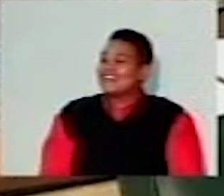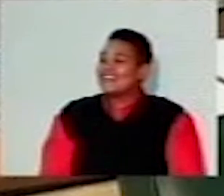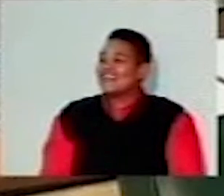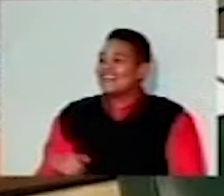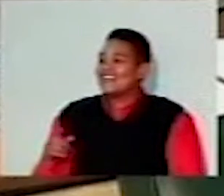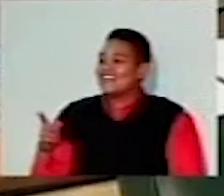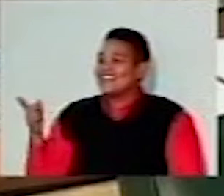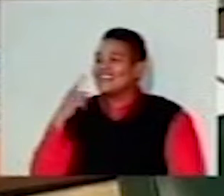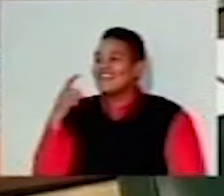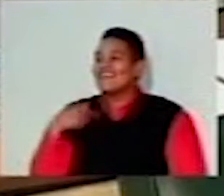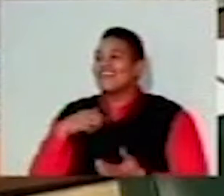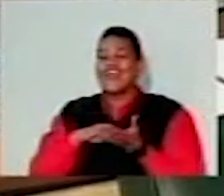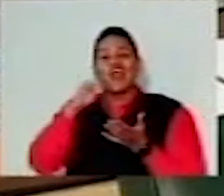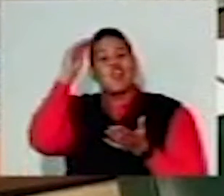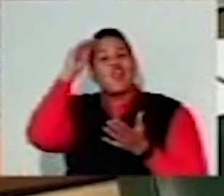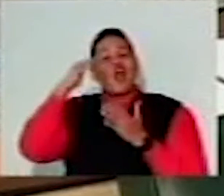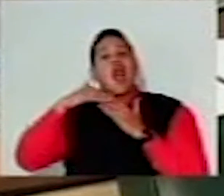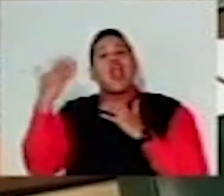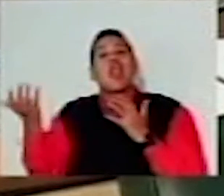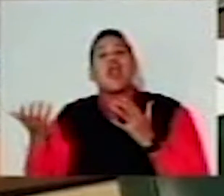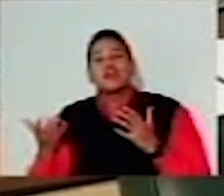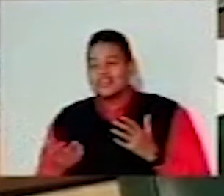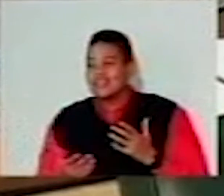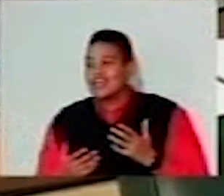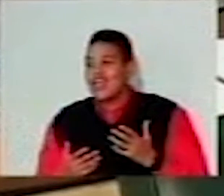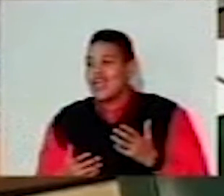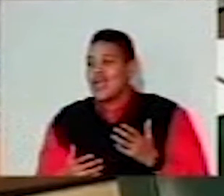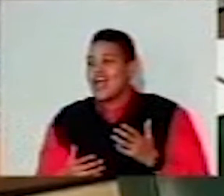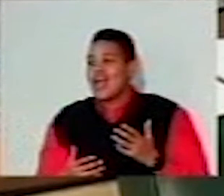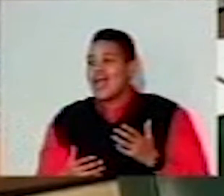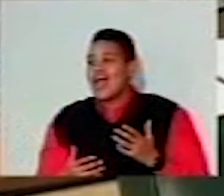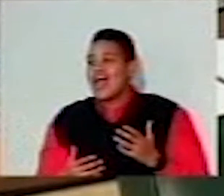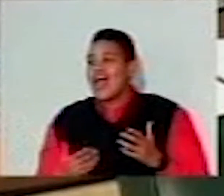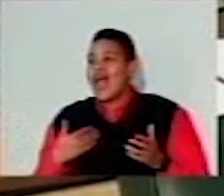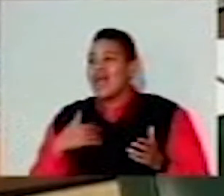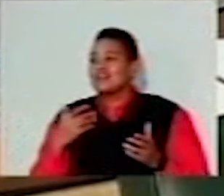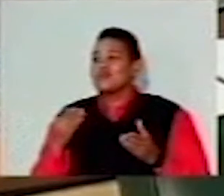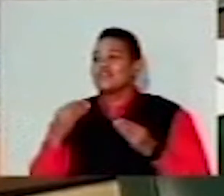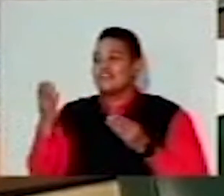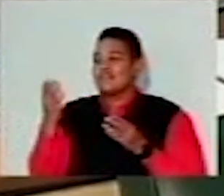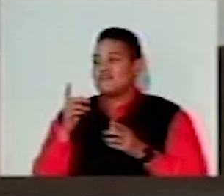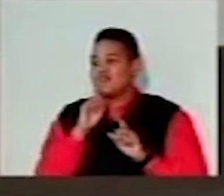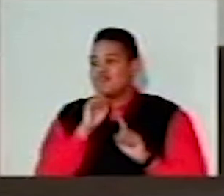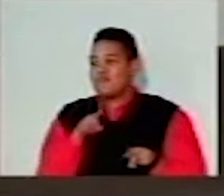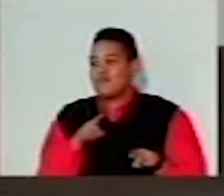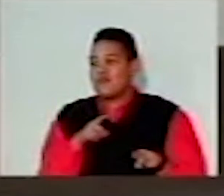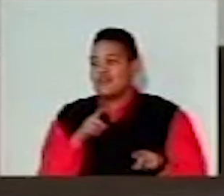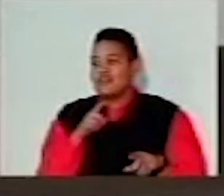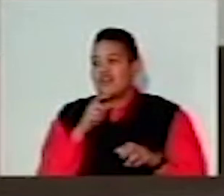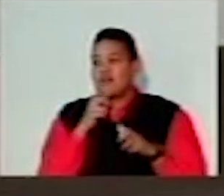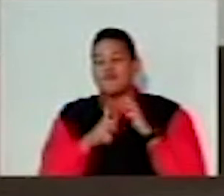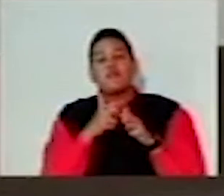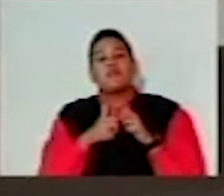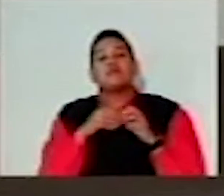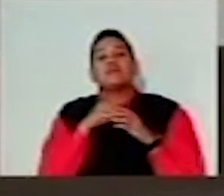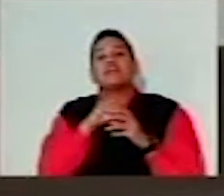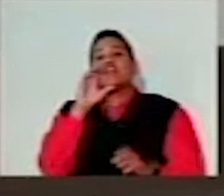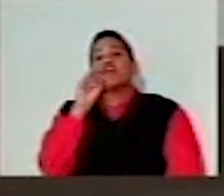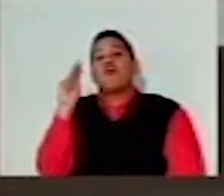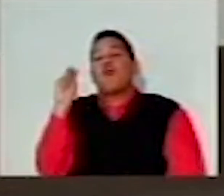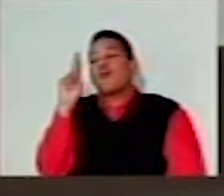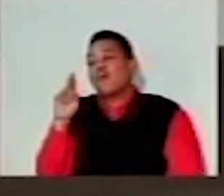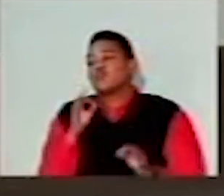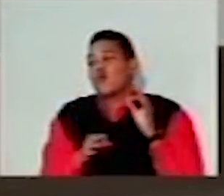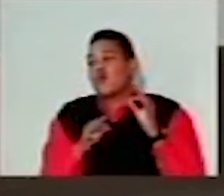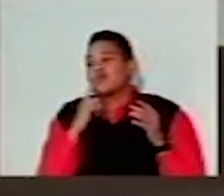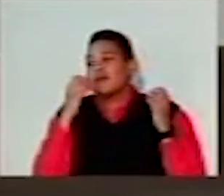he's learning so much and he hopes to give me a report of the problems in the coroner's court because there are